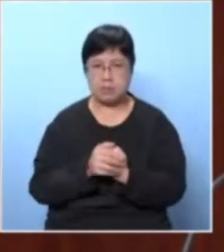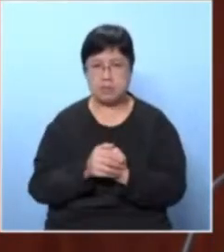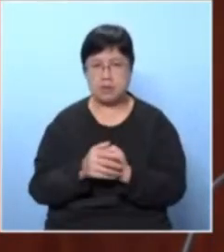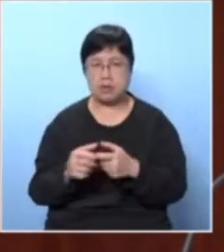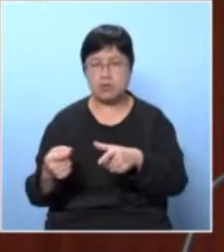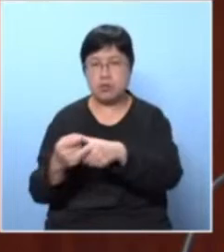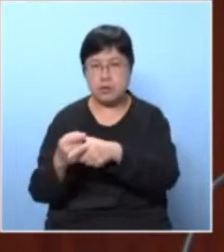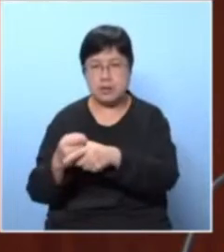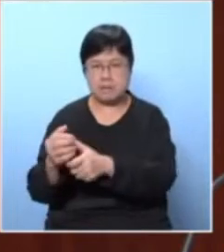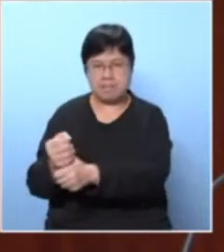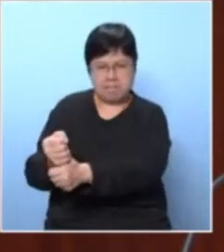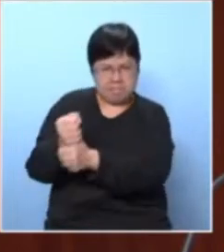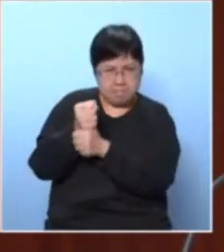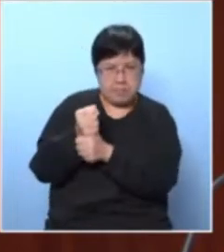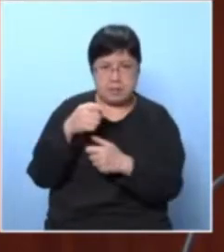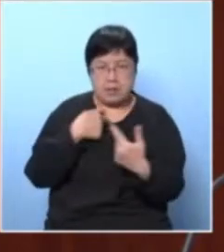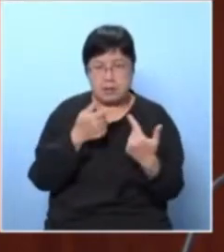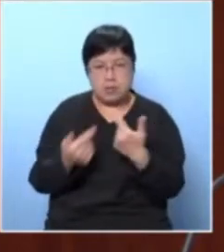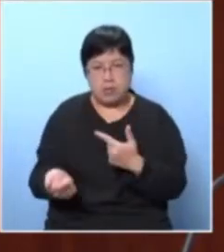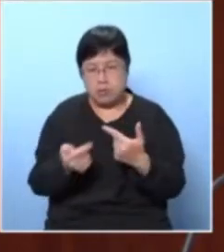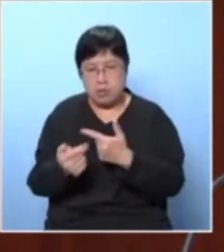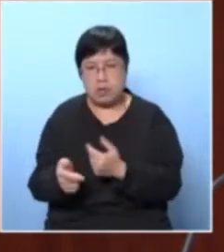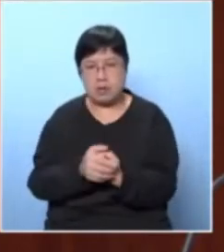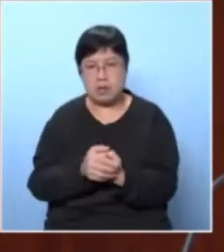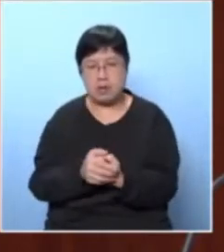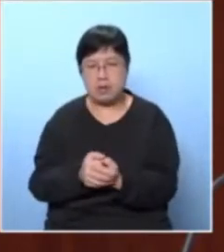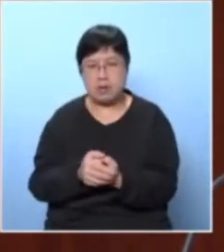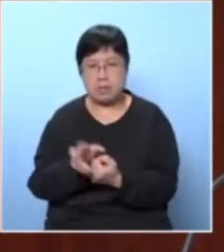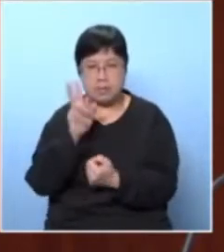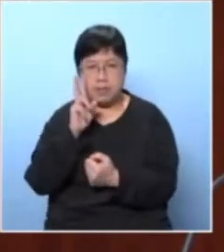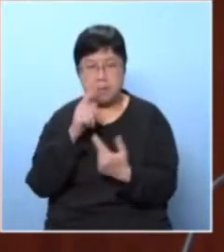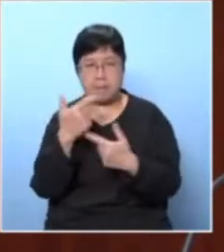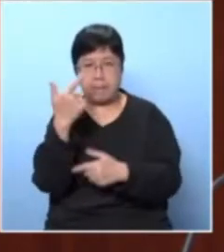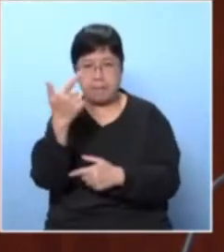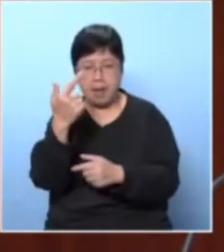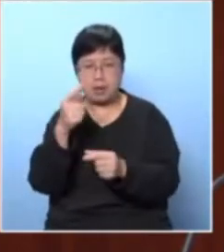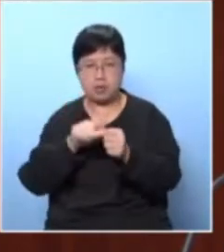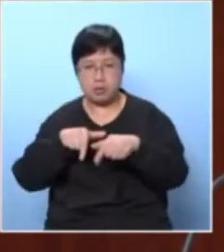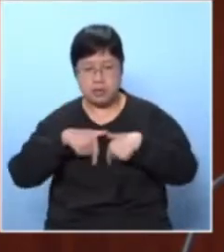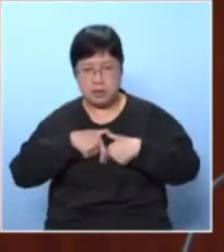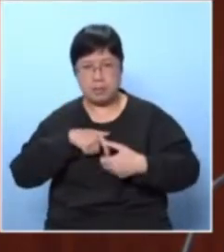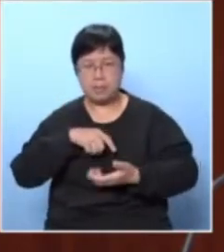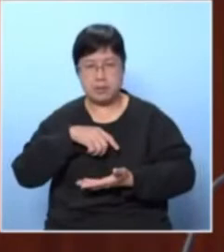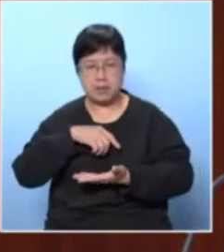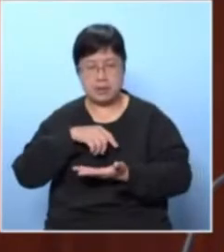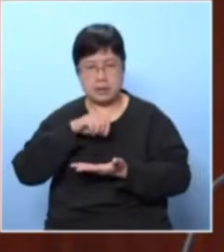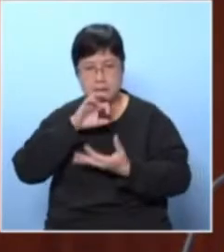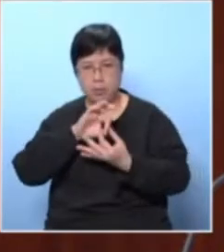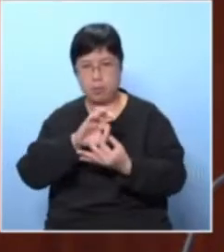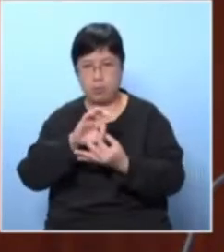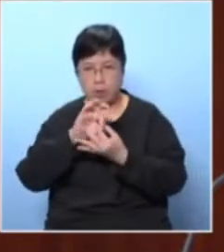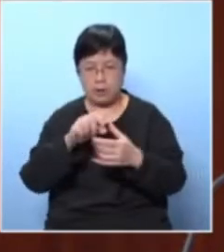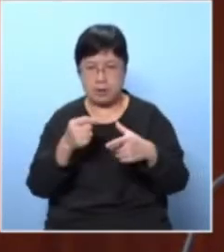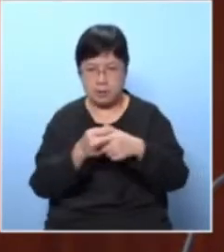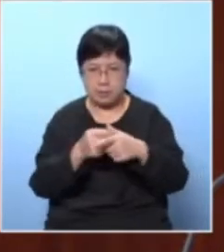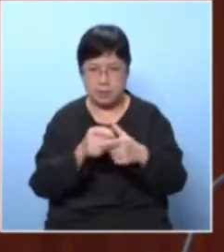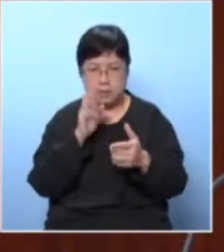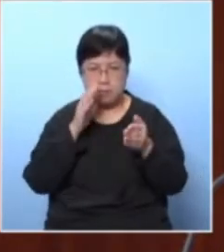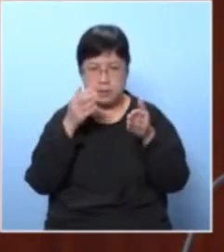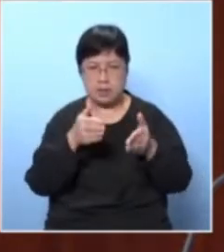year. We must nonetheless sustain our efforts to strengthen Hong Kong's competitiveness in view of the fierce global